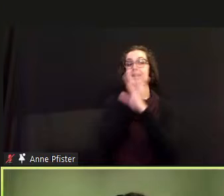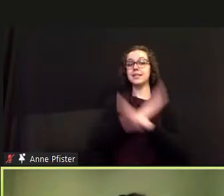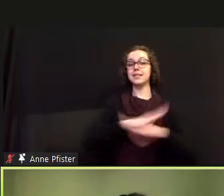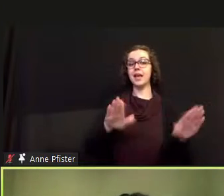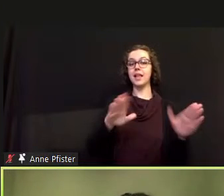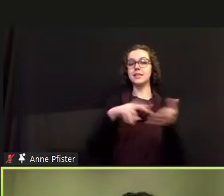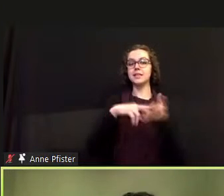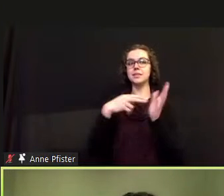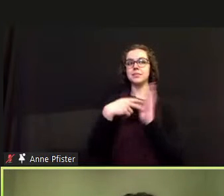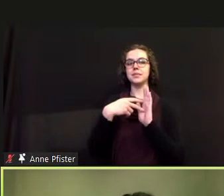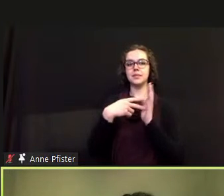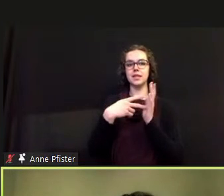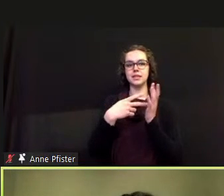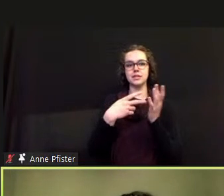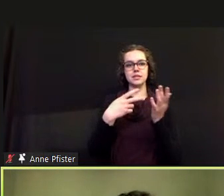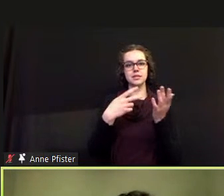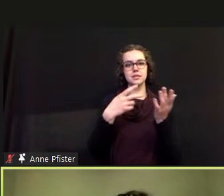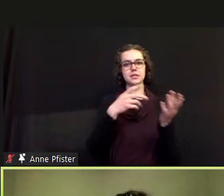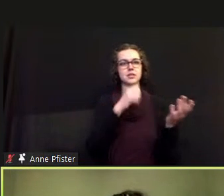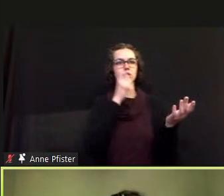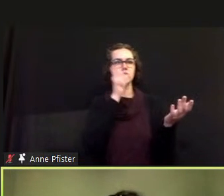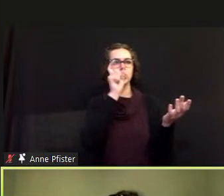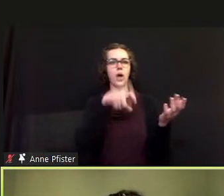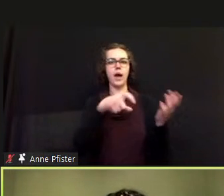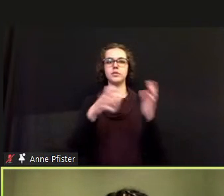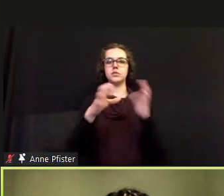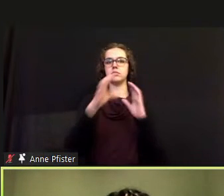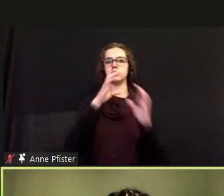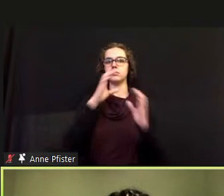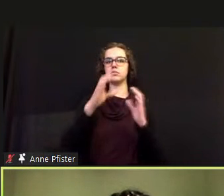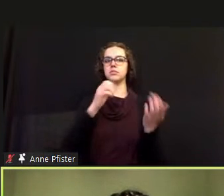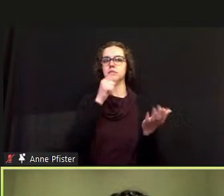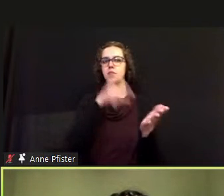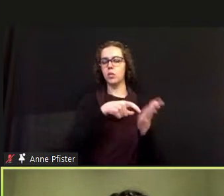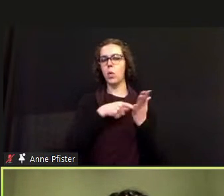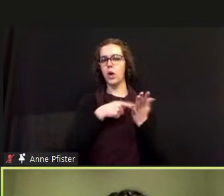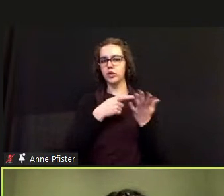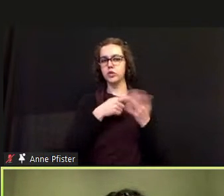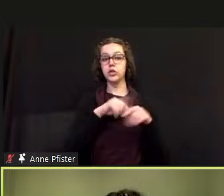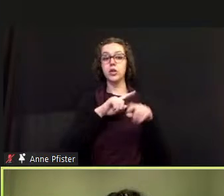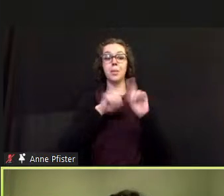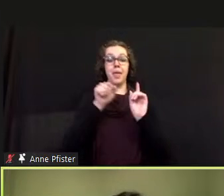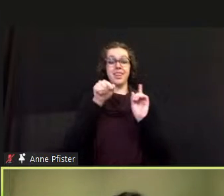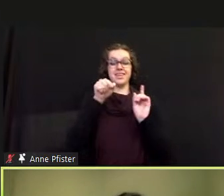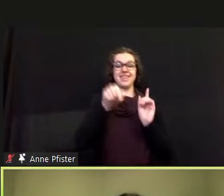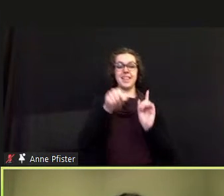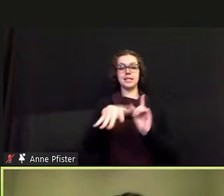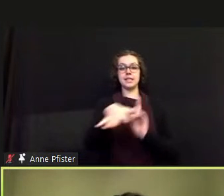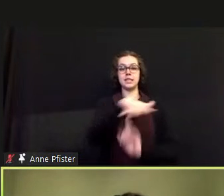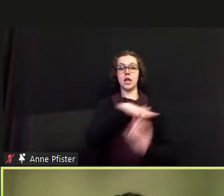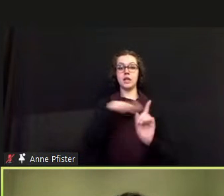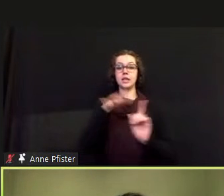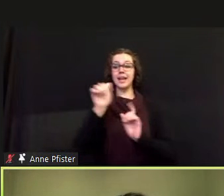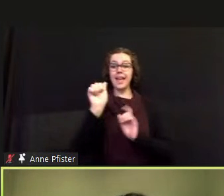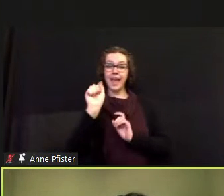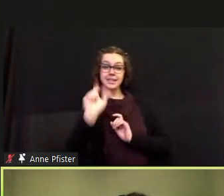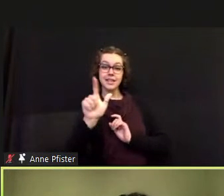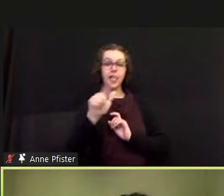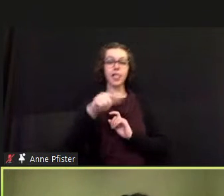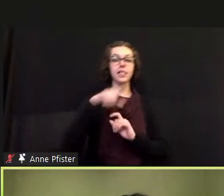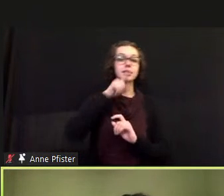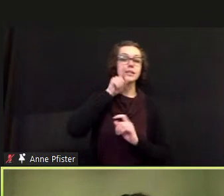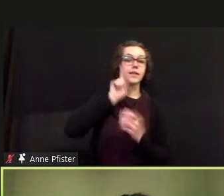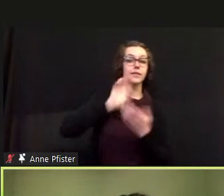somewhat synonymous with not having a conversation. But in the context of signed language and in deaf